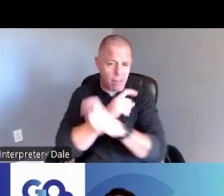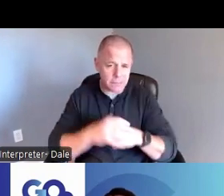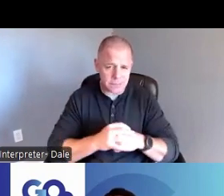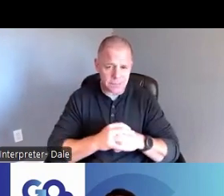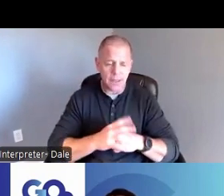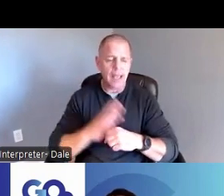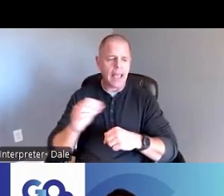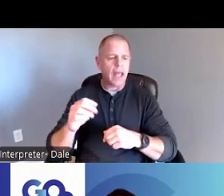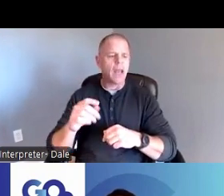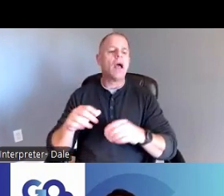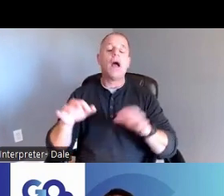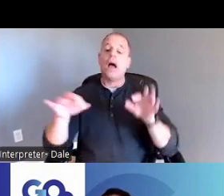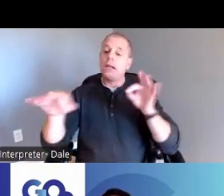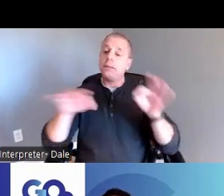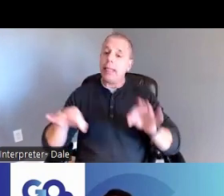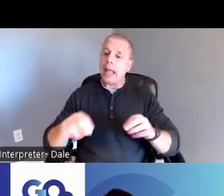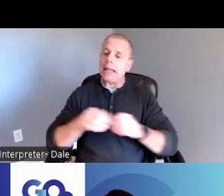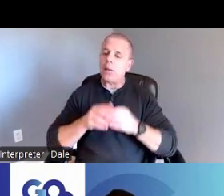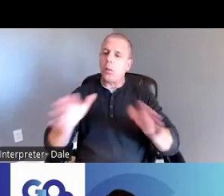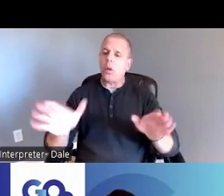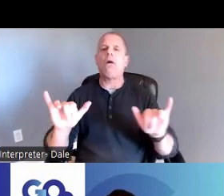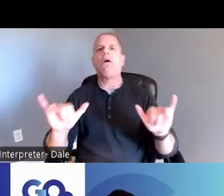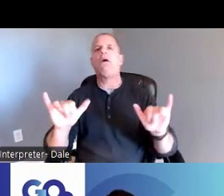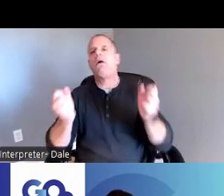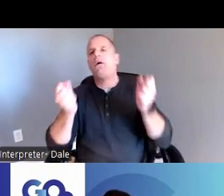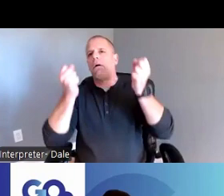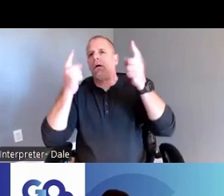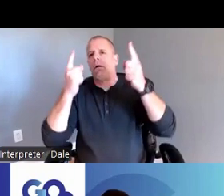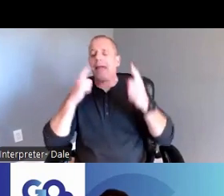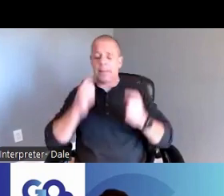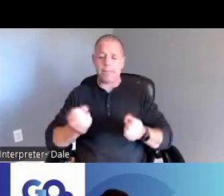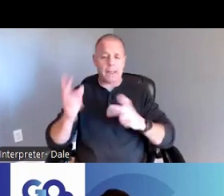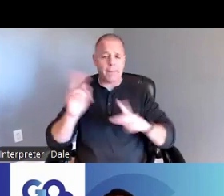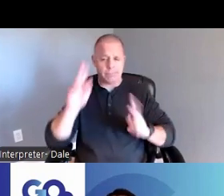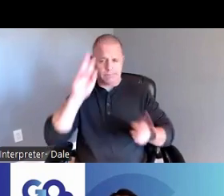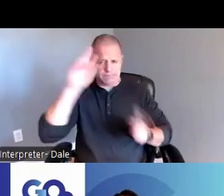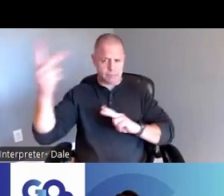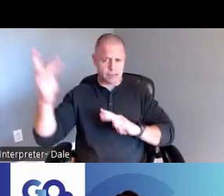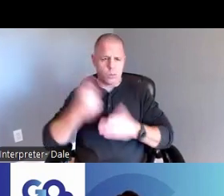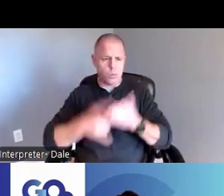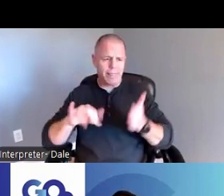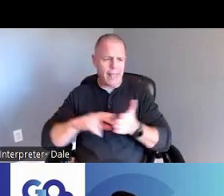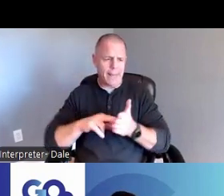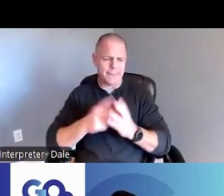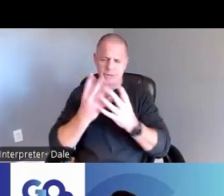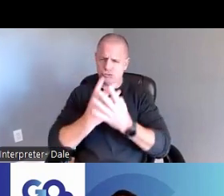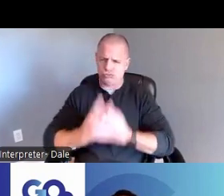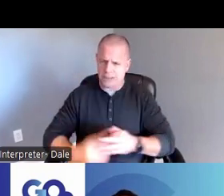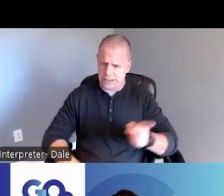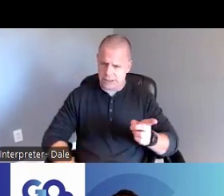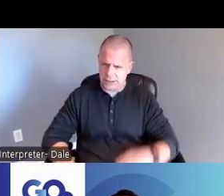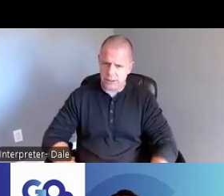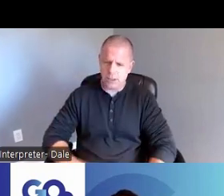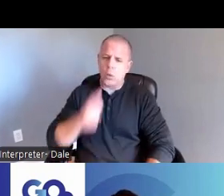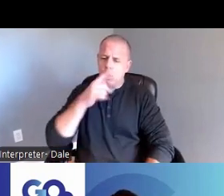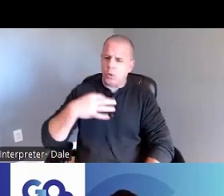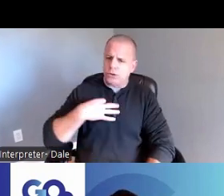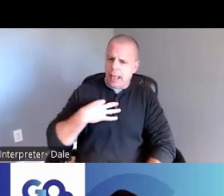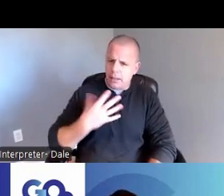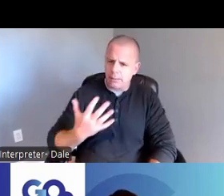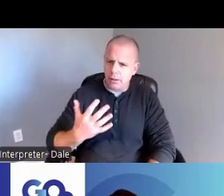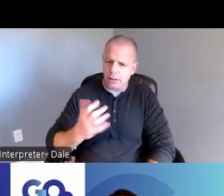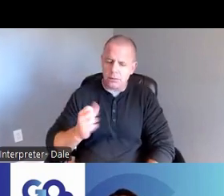that is. I think there's a large misunderstanding about what lung cancer screening entails and who is eligible. And so this is a